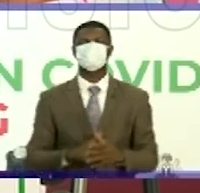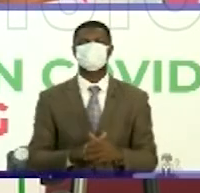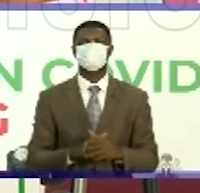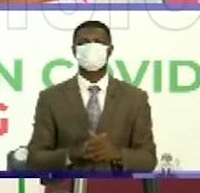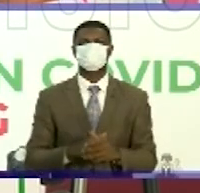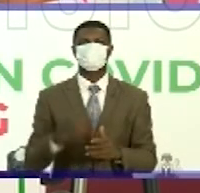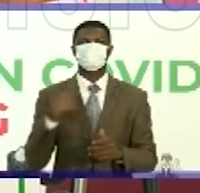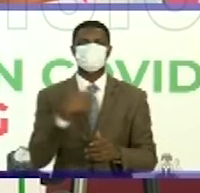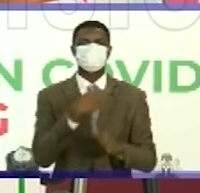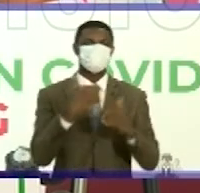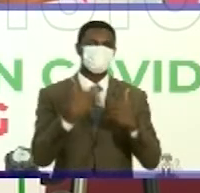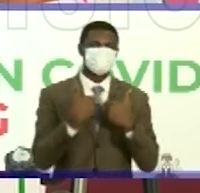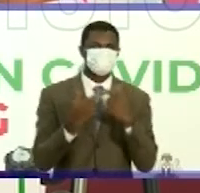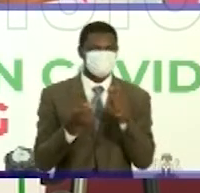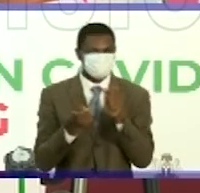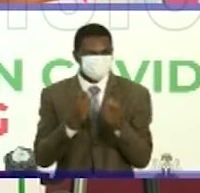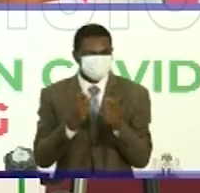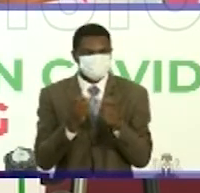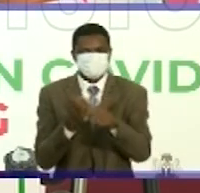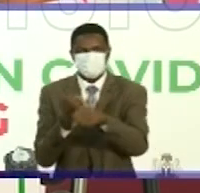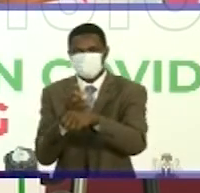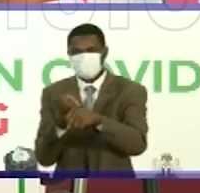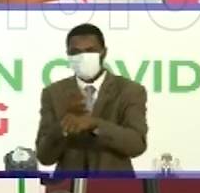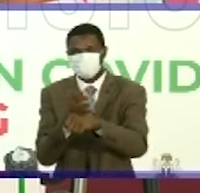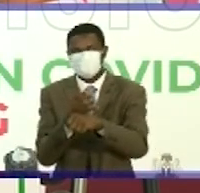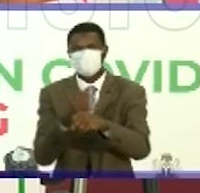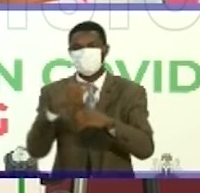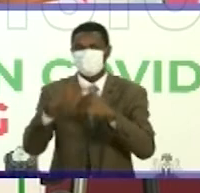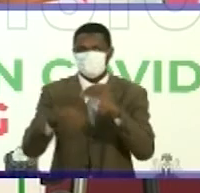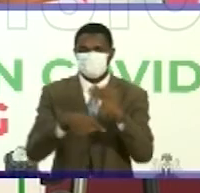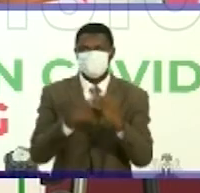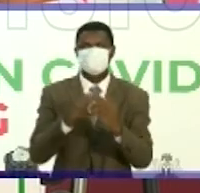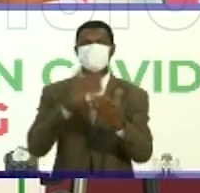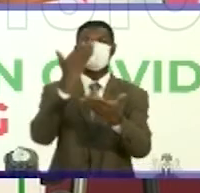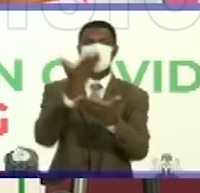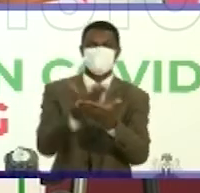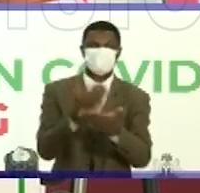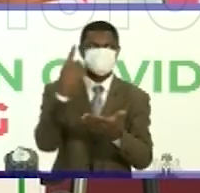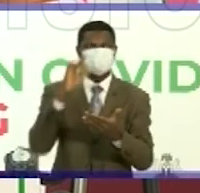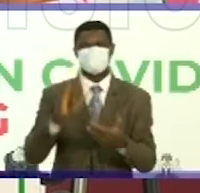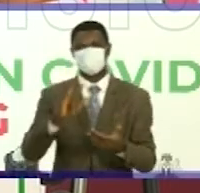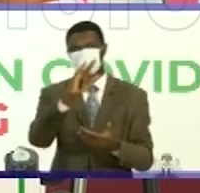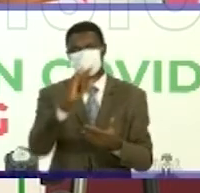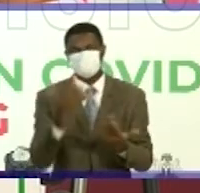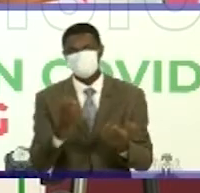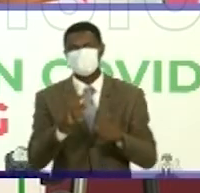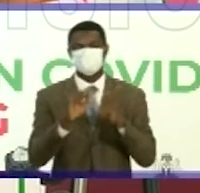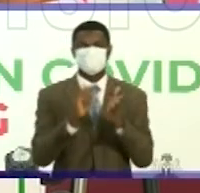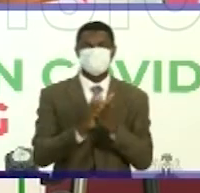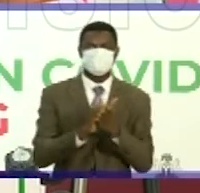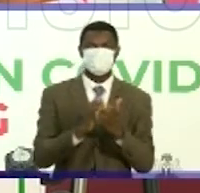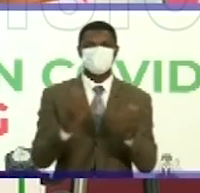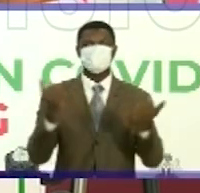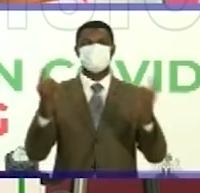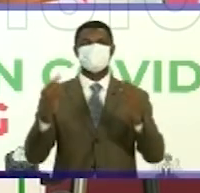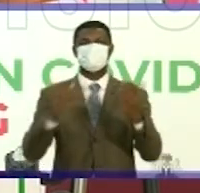We have modified the advice with regards to arrival for flights. Passengers arriving at the airports